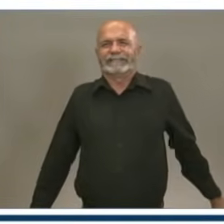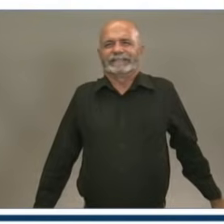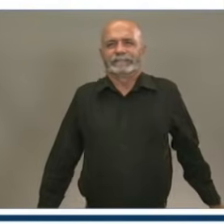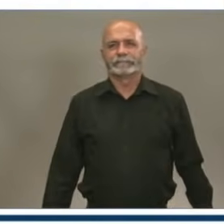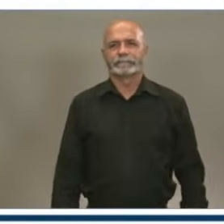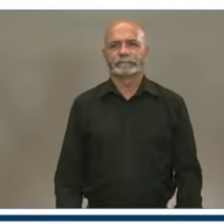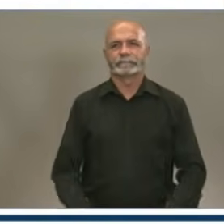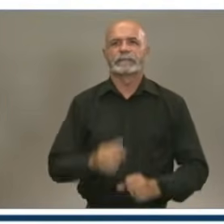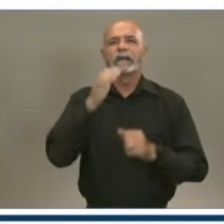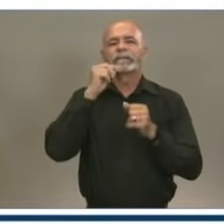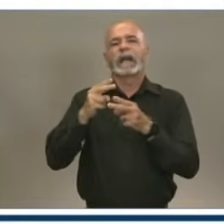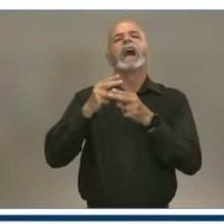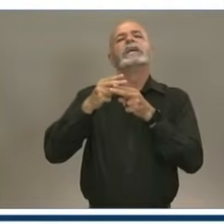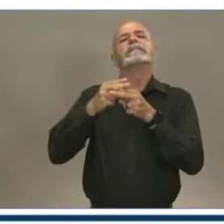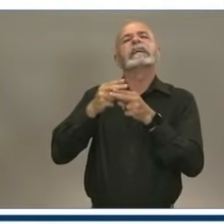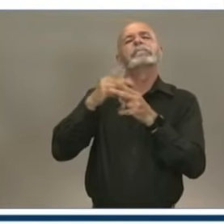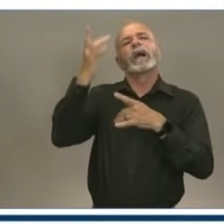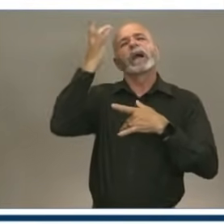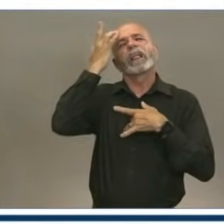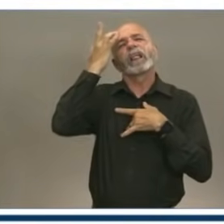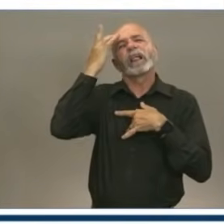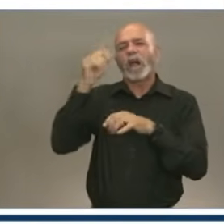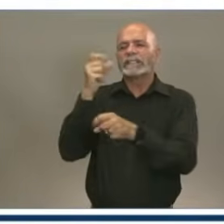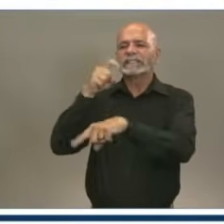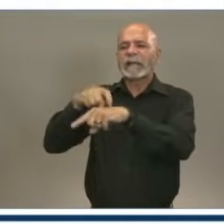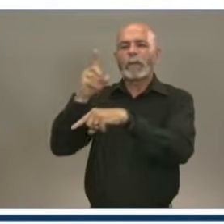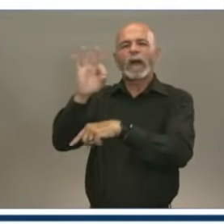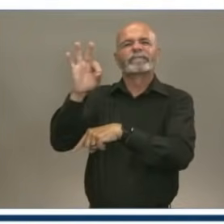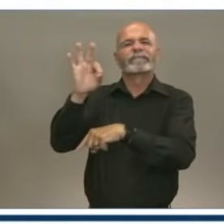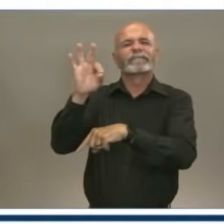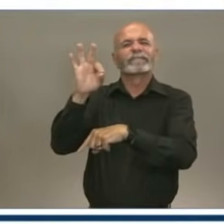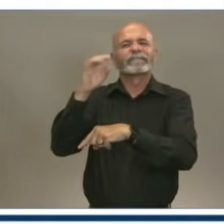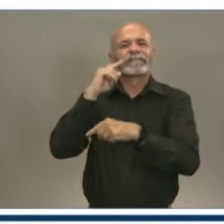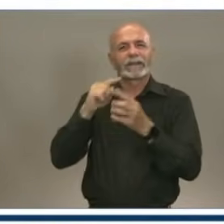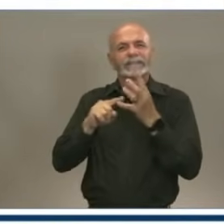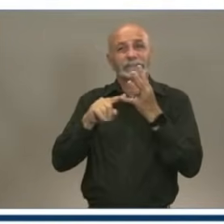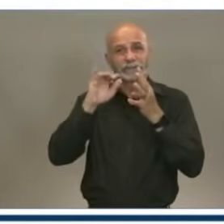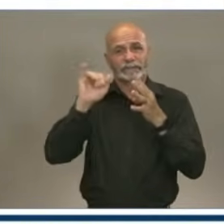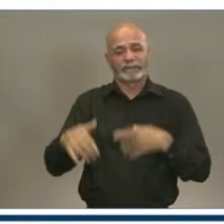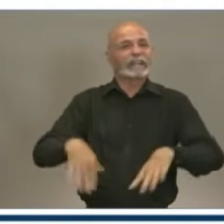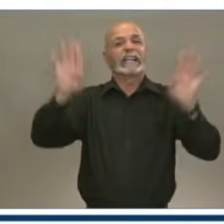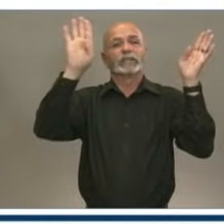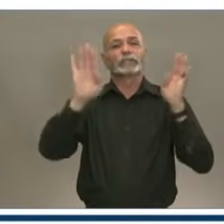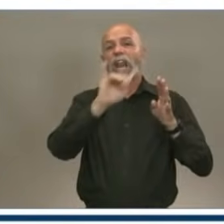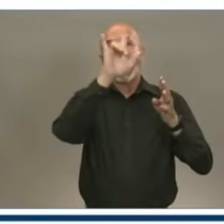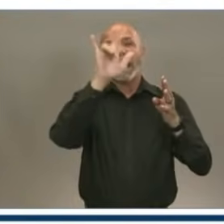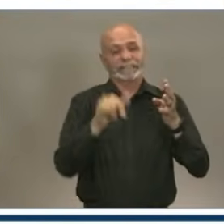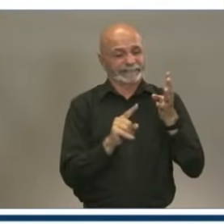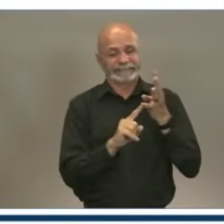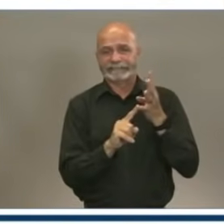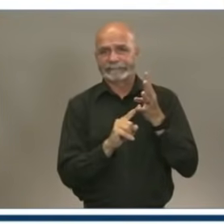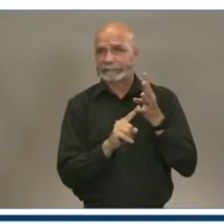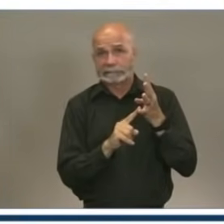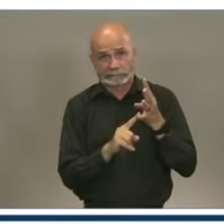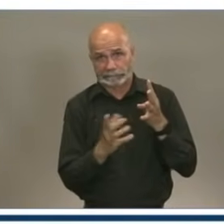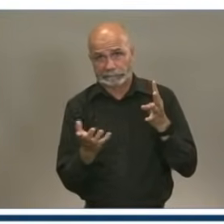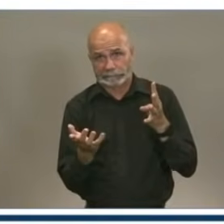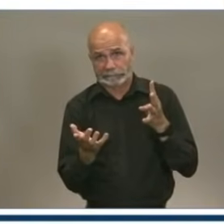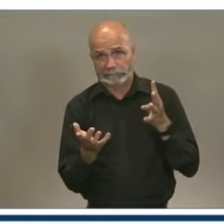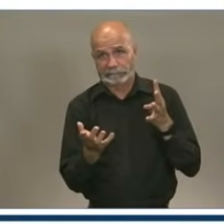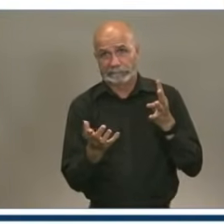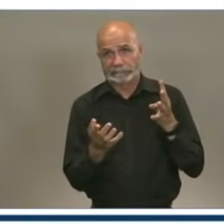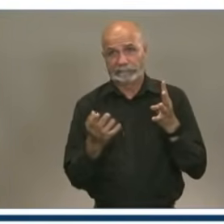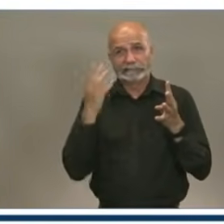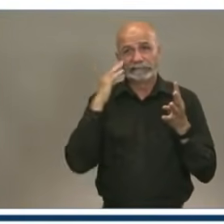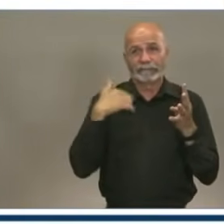end of July. I'm wondering if you're going to extend this, given that at this point only 41% of our population is double vaccinated, and we know